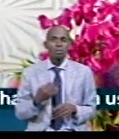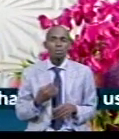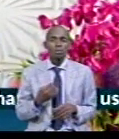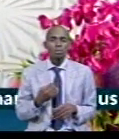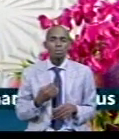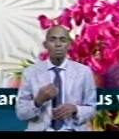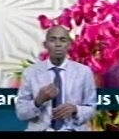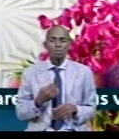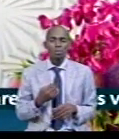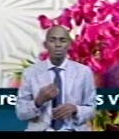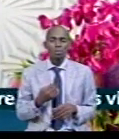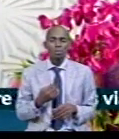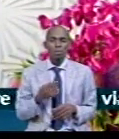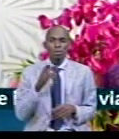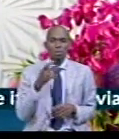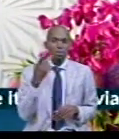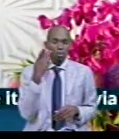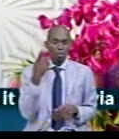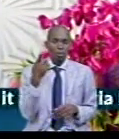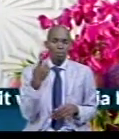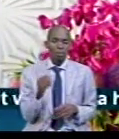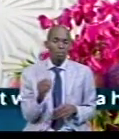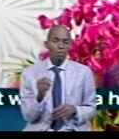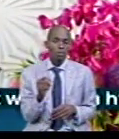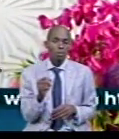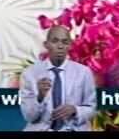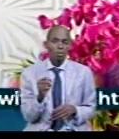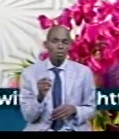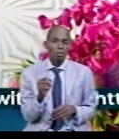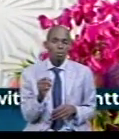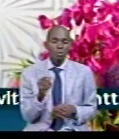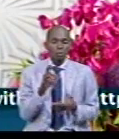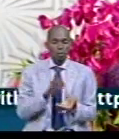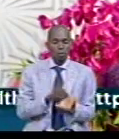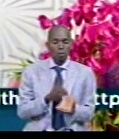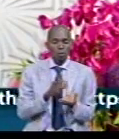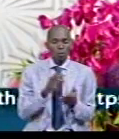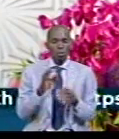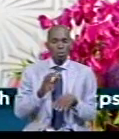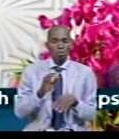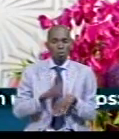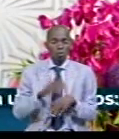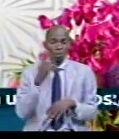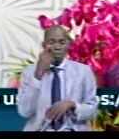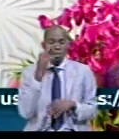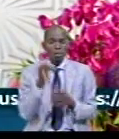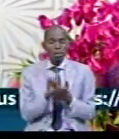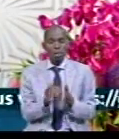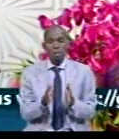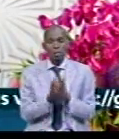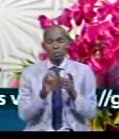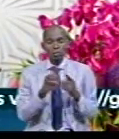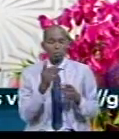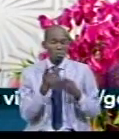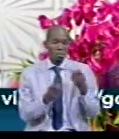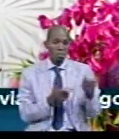the glaucoma clinic with the result that they sent me to do. So, I requested that I would like to